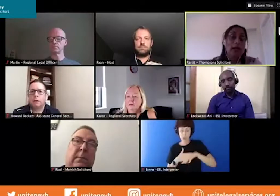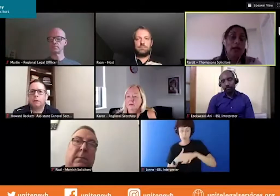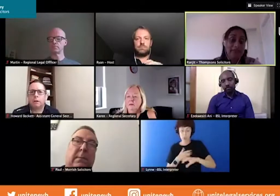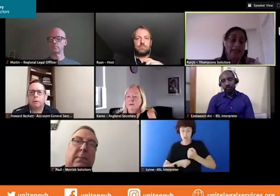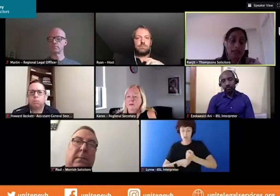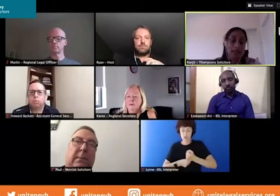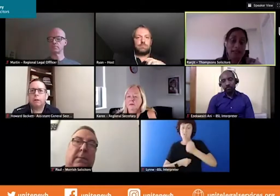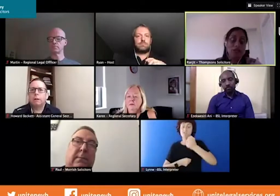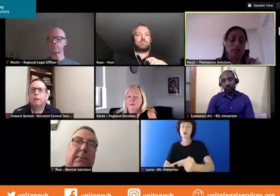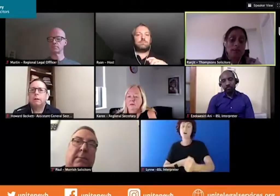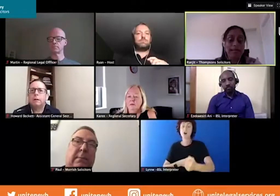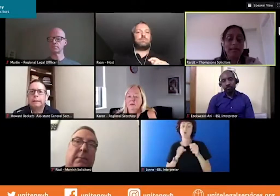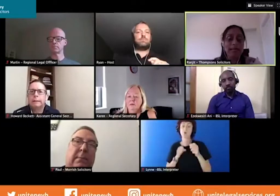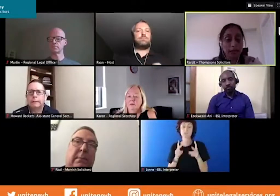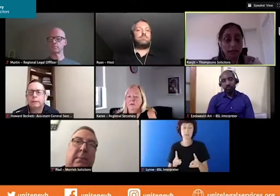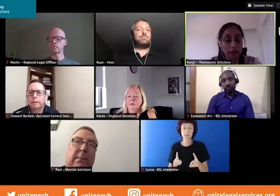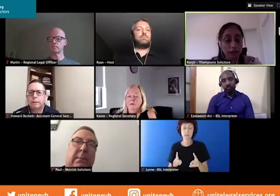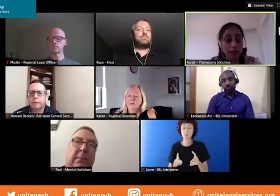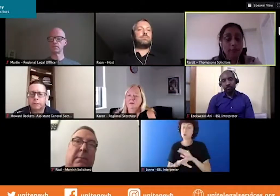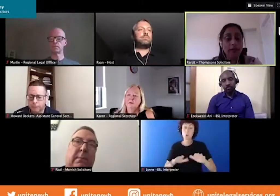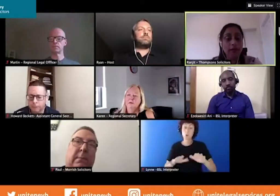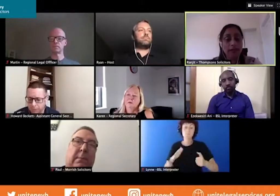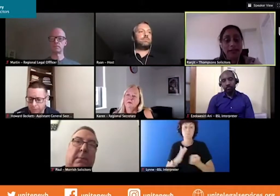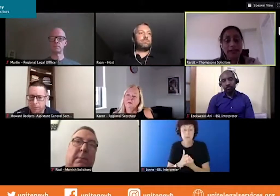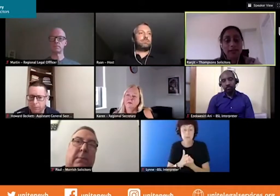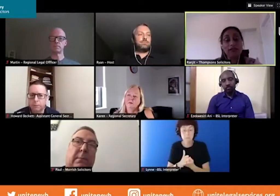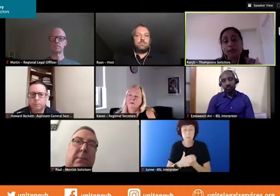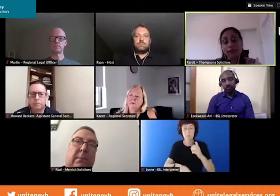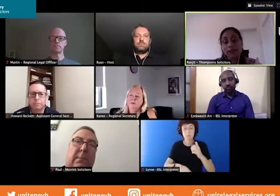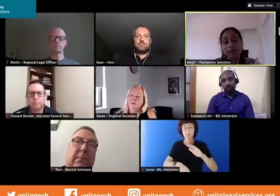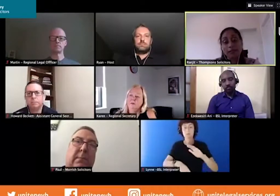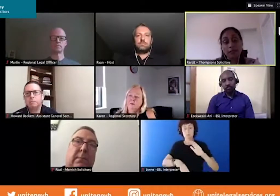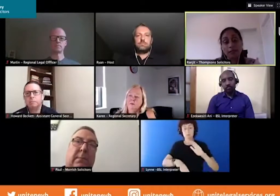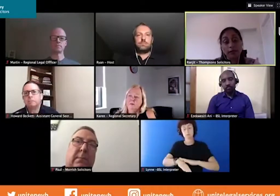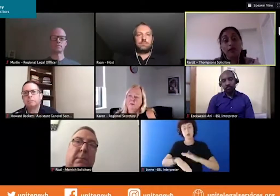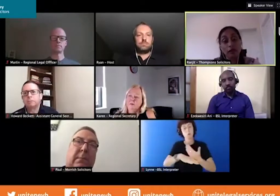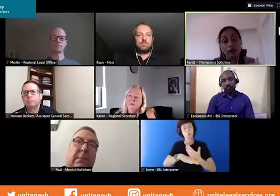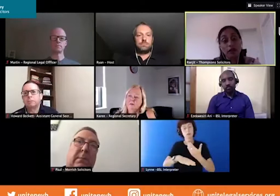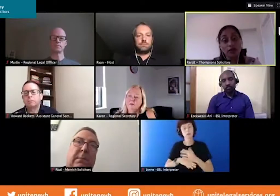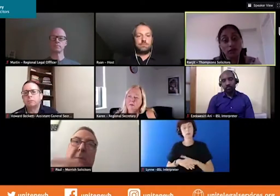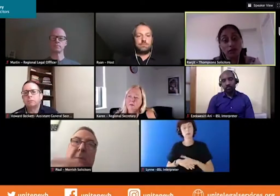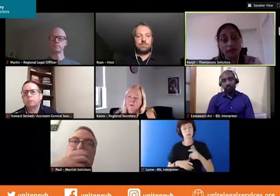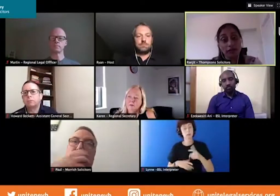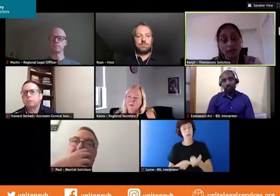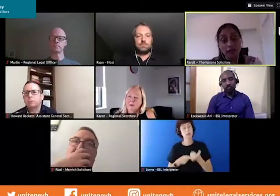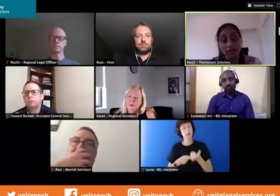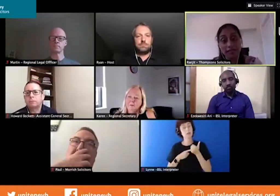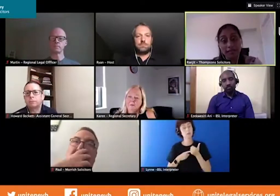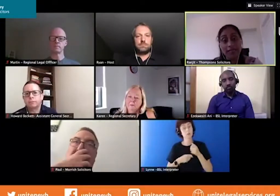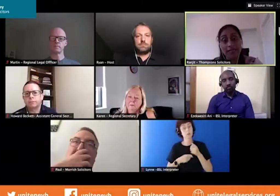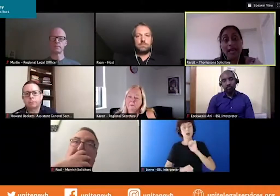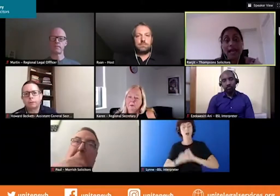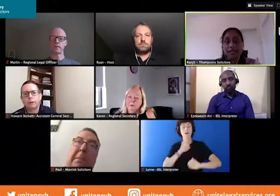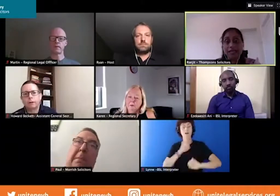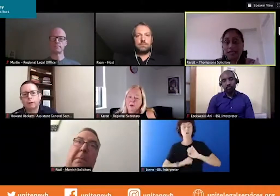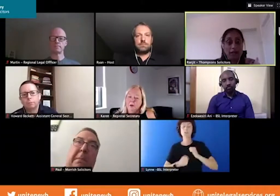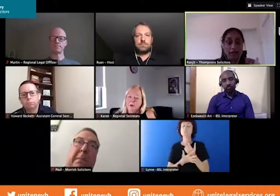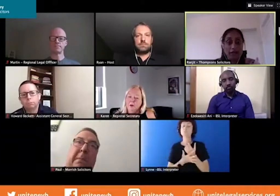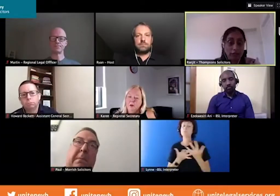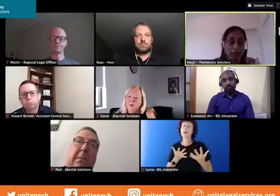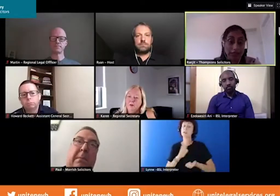been helpful because it has avoided, in my view, a large scale redundancies at a very critical